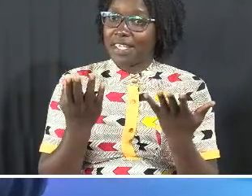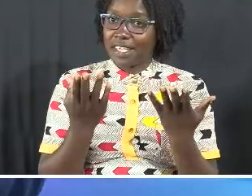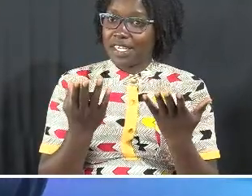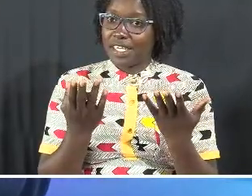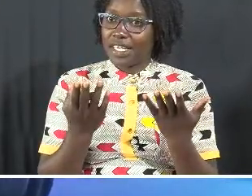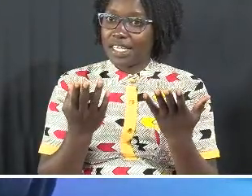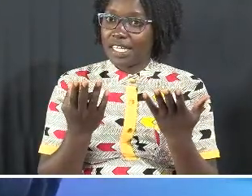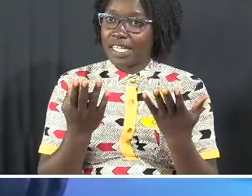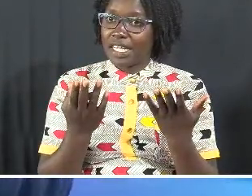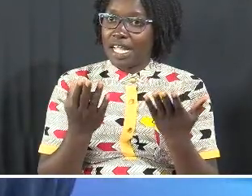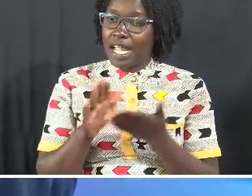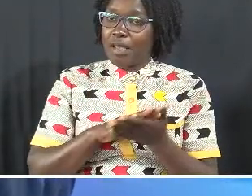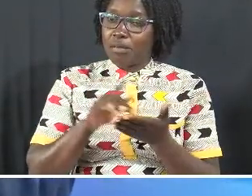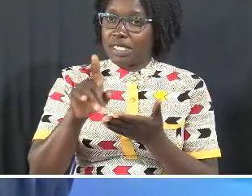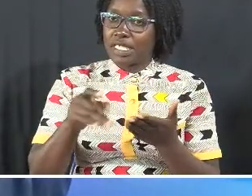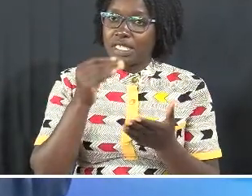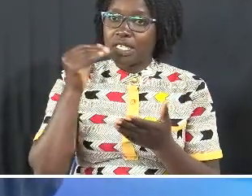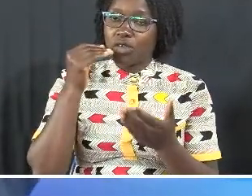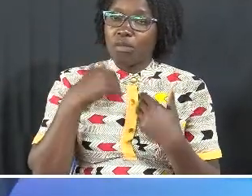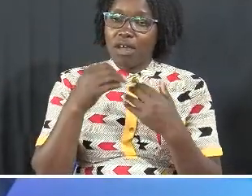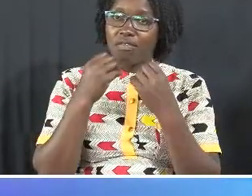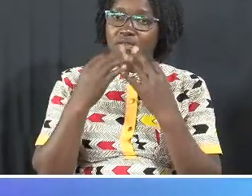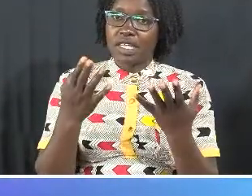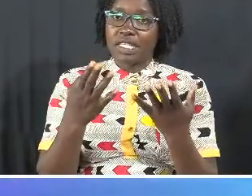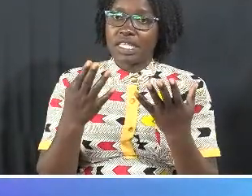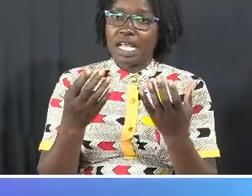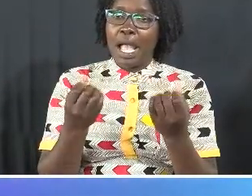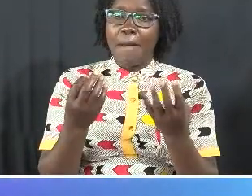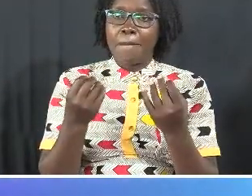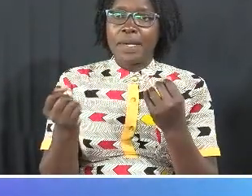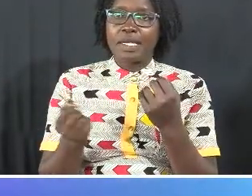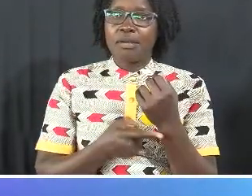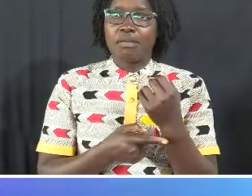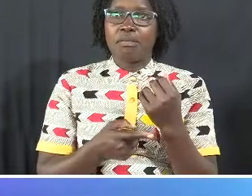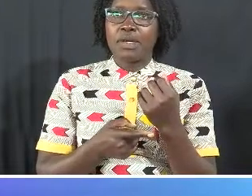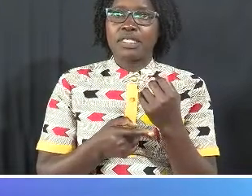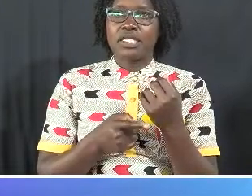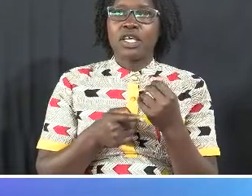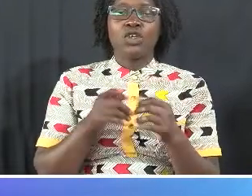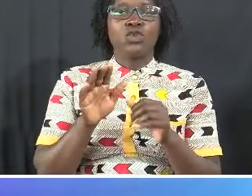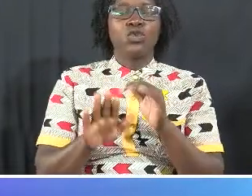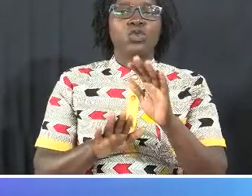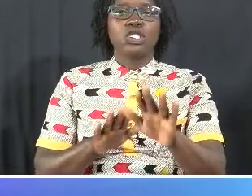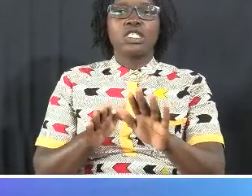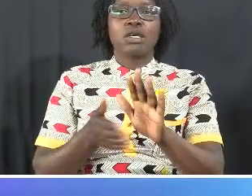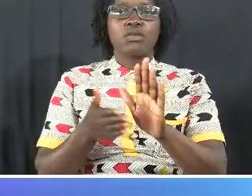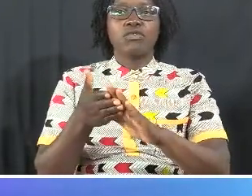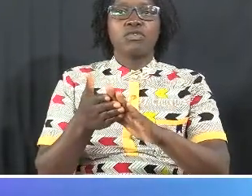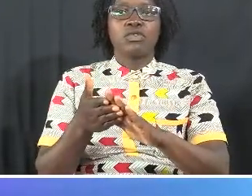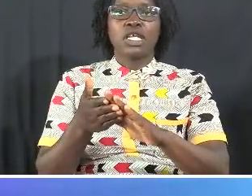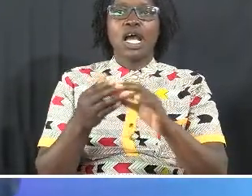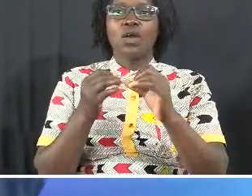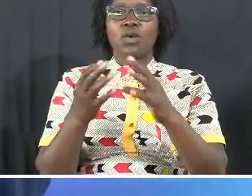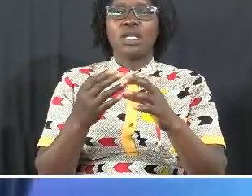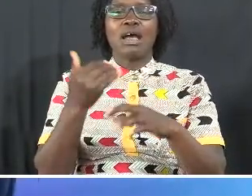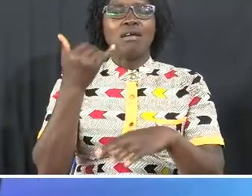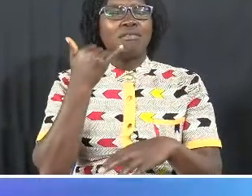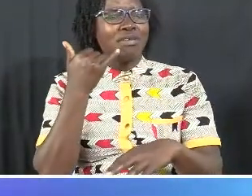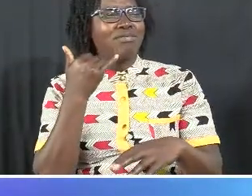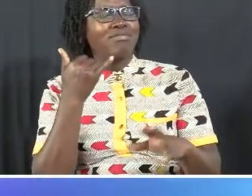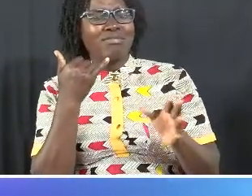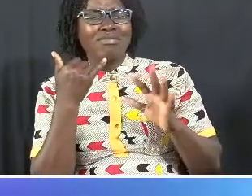They don't have basic needs at home. It is many months you've sent nothing home. Any phone call, you keep saying,